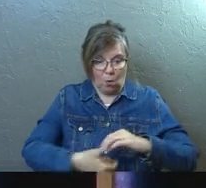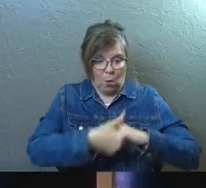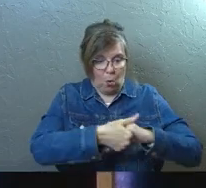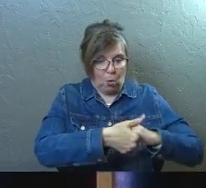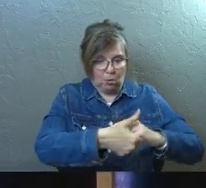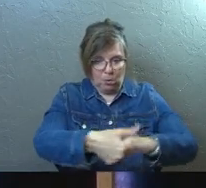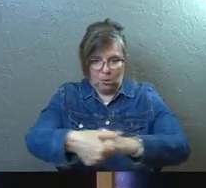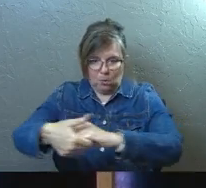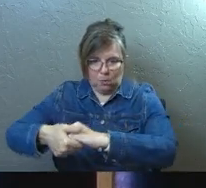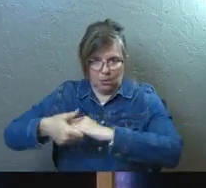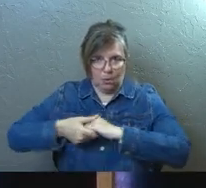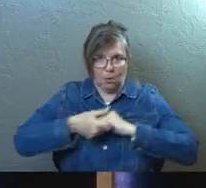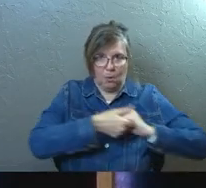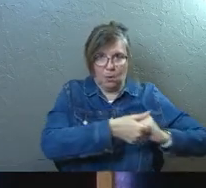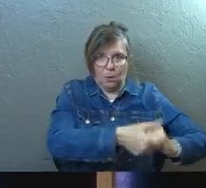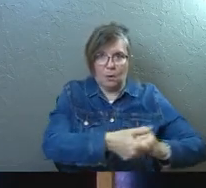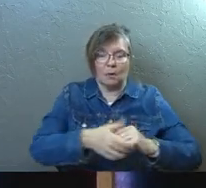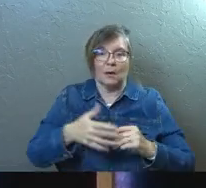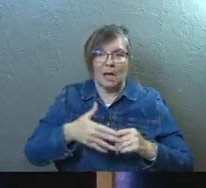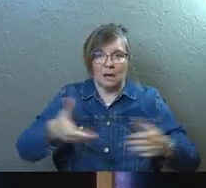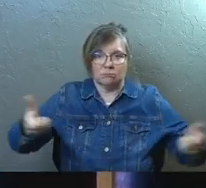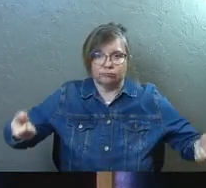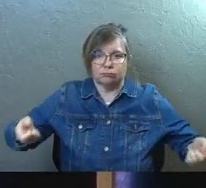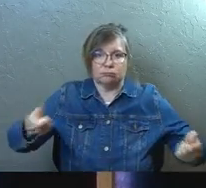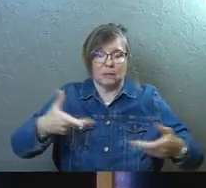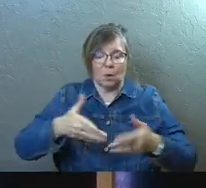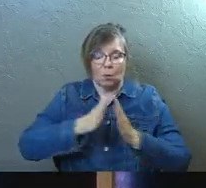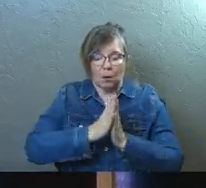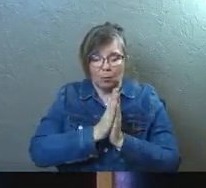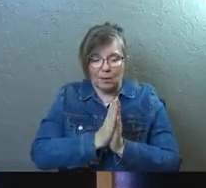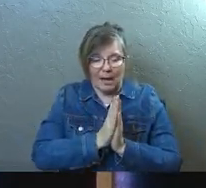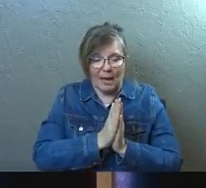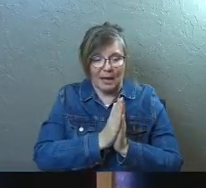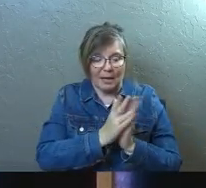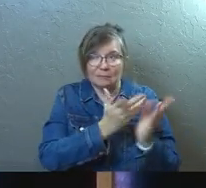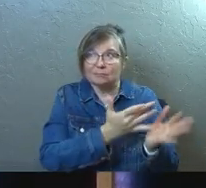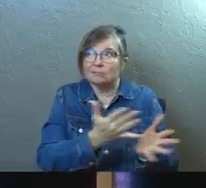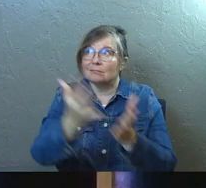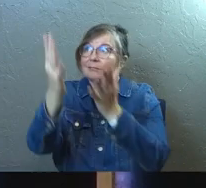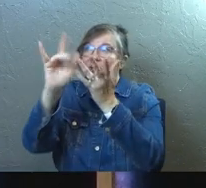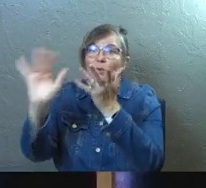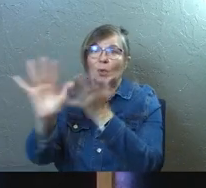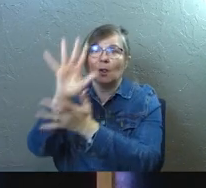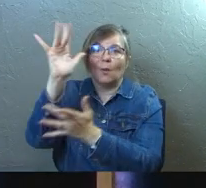his hands, and we're holding each other's hands, and we're praying, and we're ushering this guy into glory.